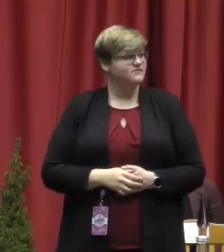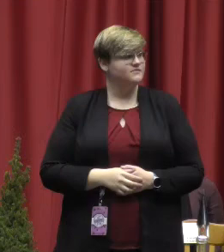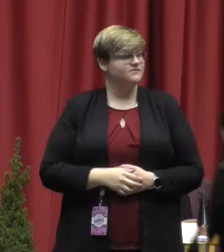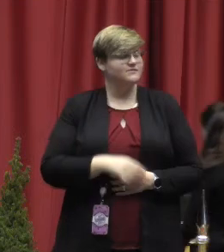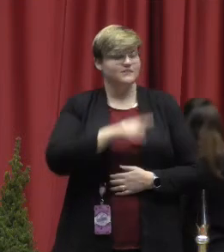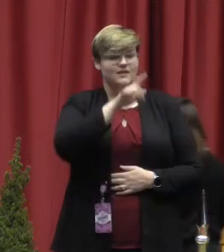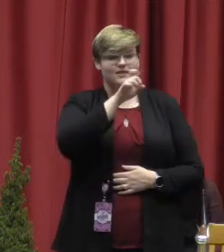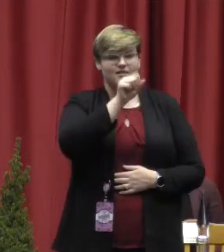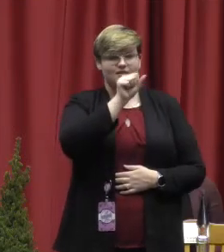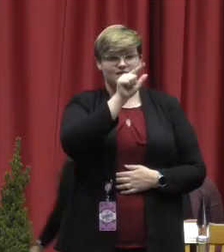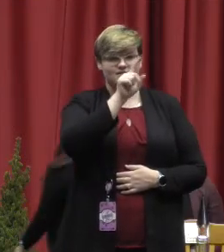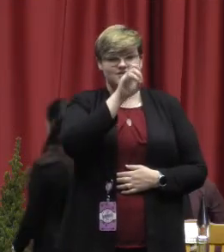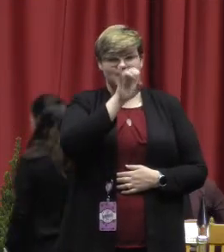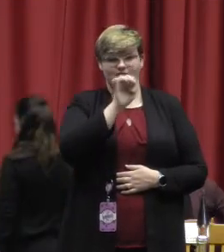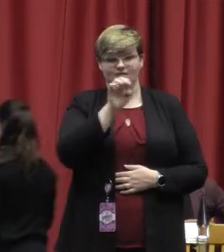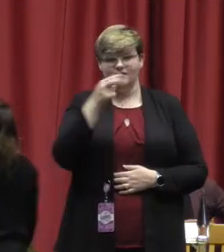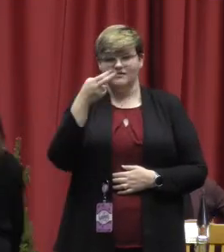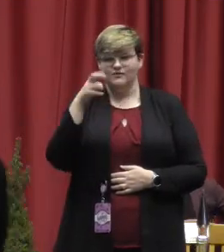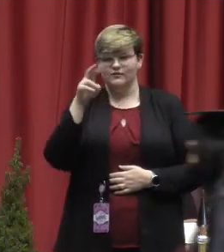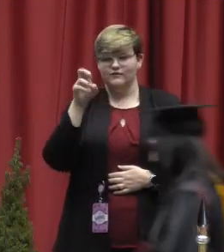Leslie Herrera,